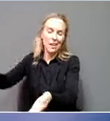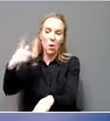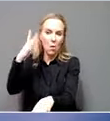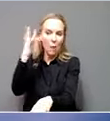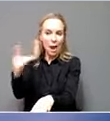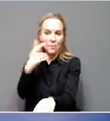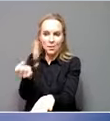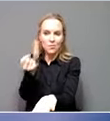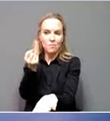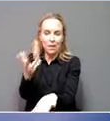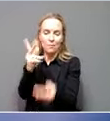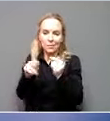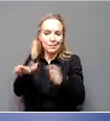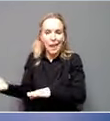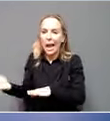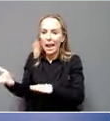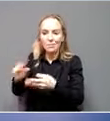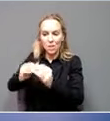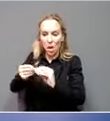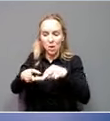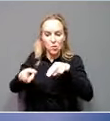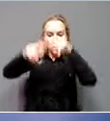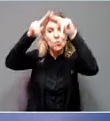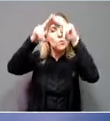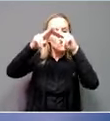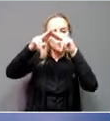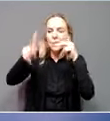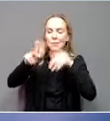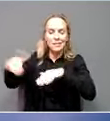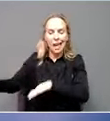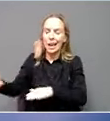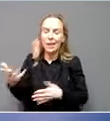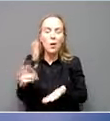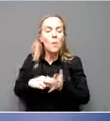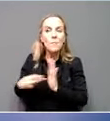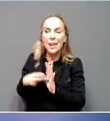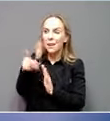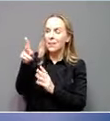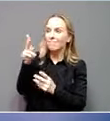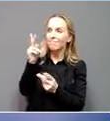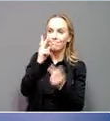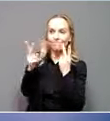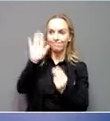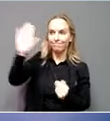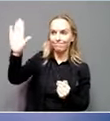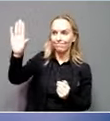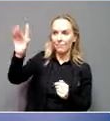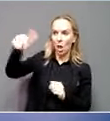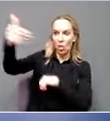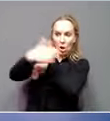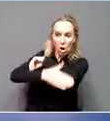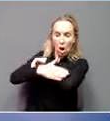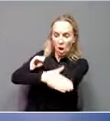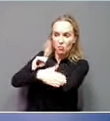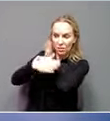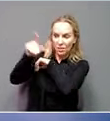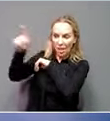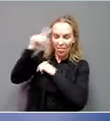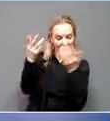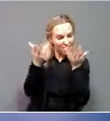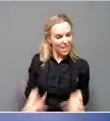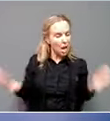surge and the number of deaths. What this ought to tell us is this pandemic isn't done with us. And our goal